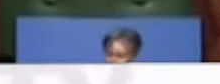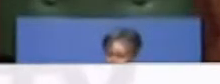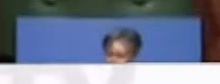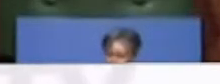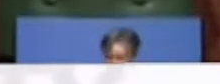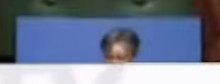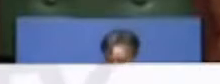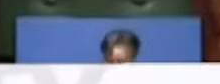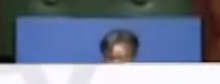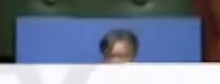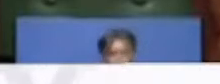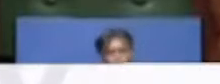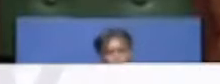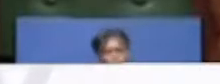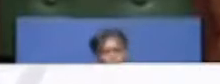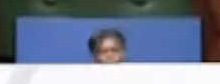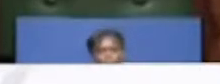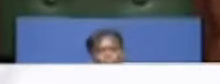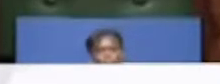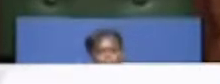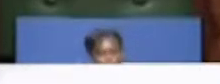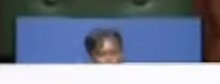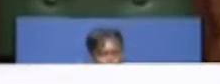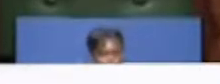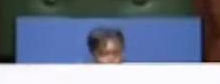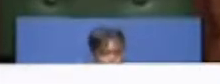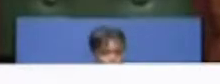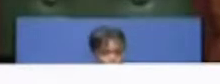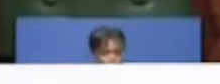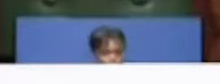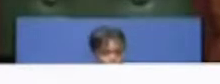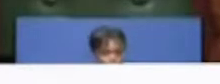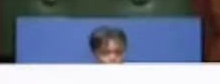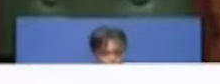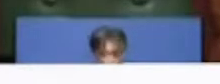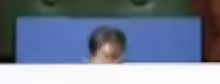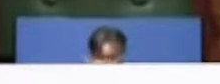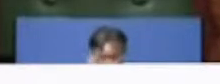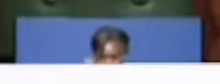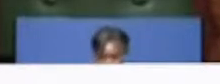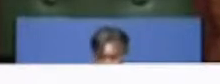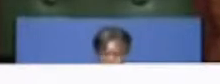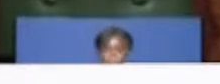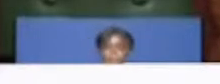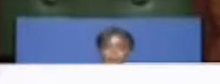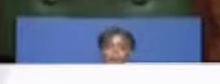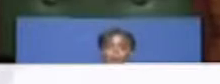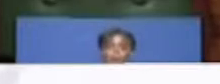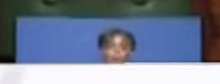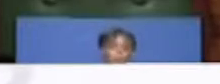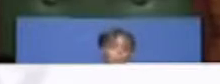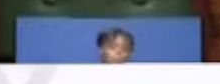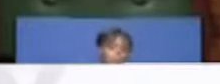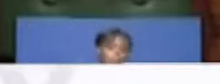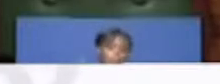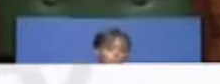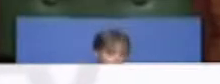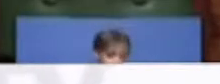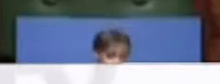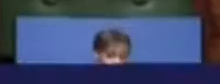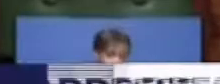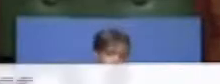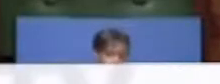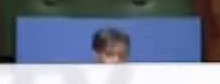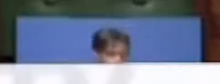First Amendment, and I am doing this for parliamentary record and for posterity. The first